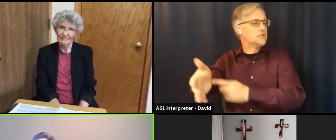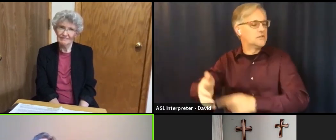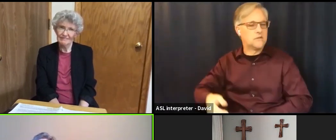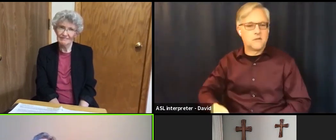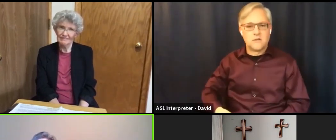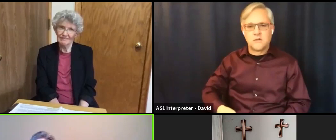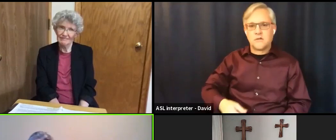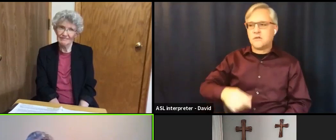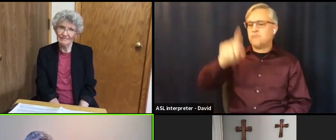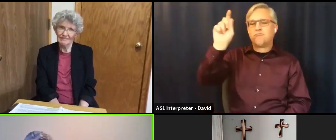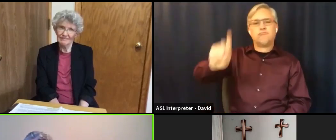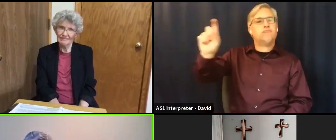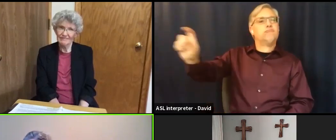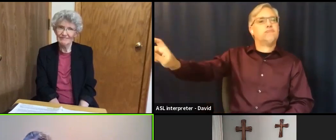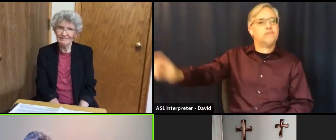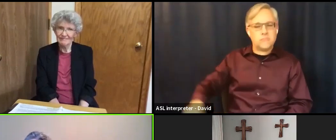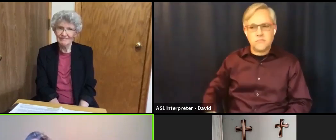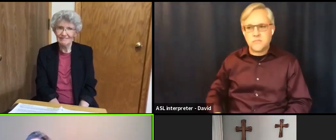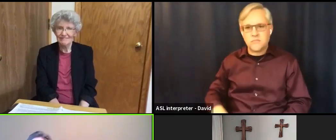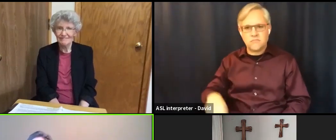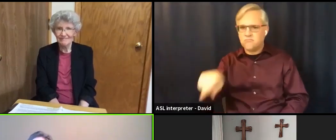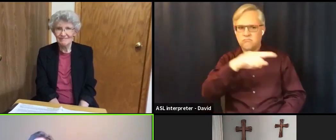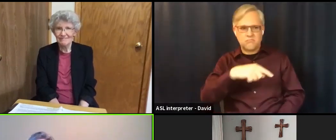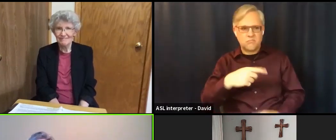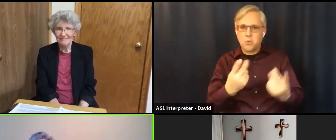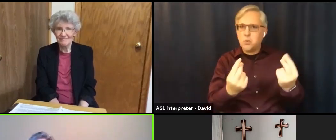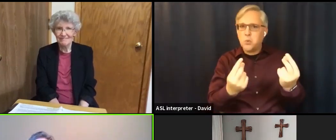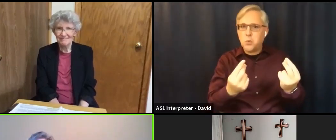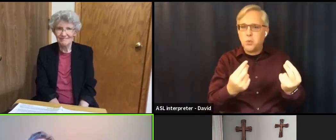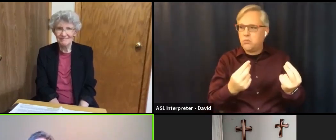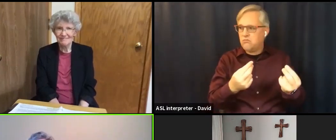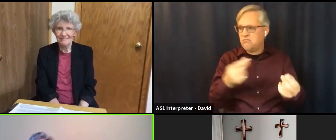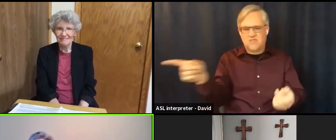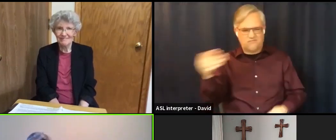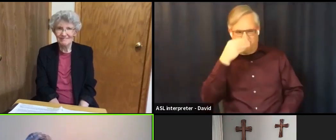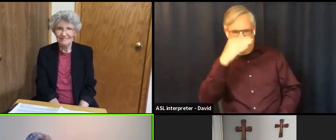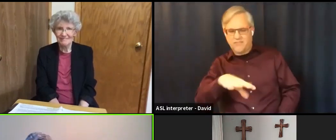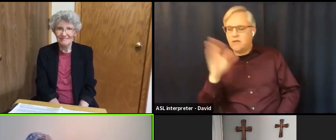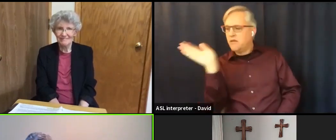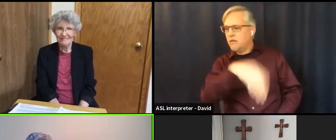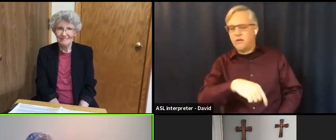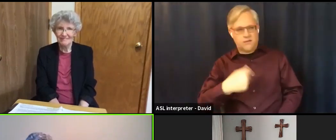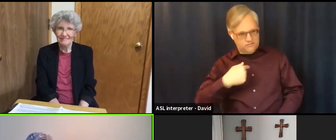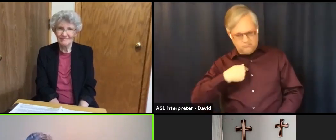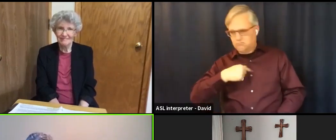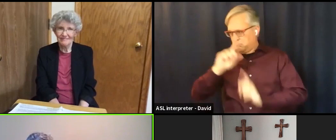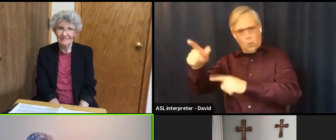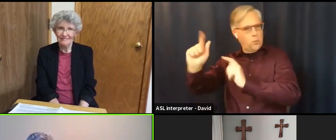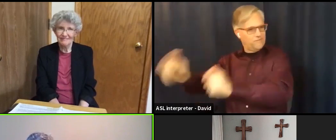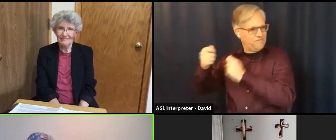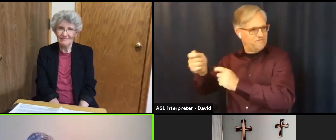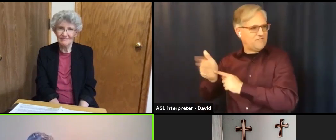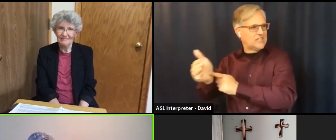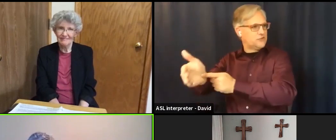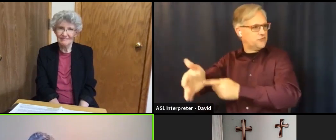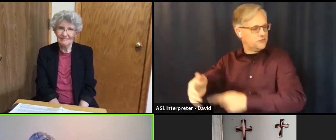And it didn't matter what the others were going to do. Peter was going fishing.